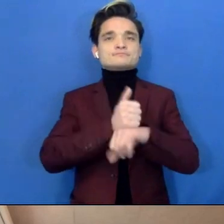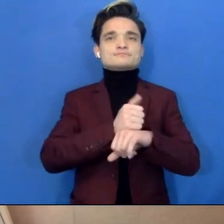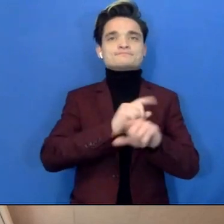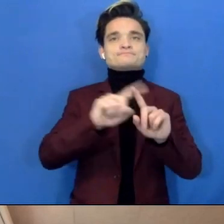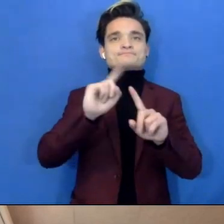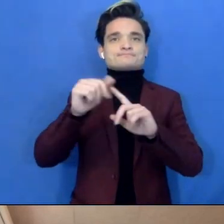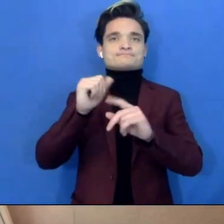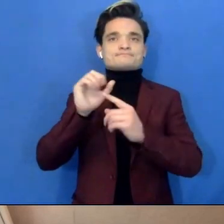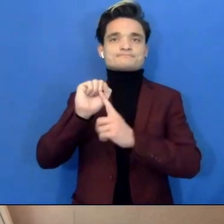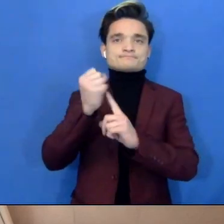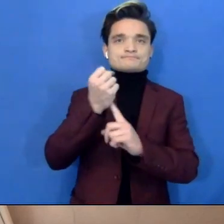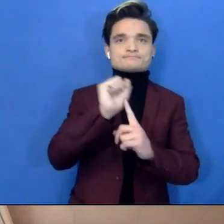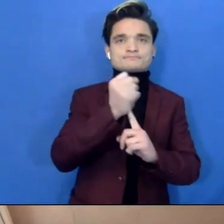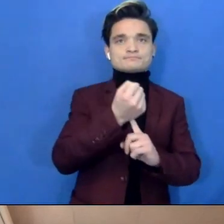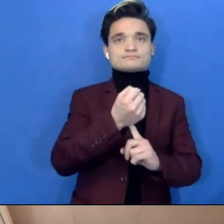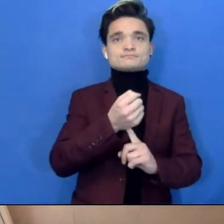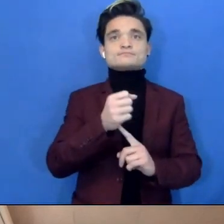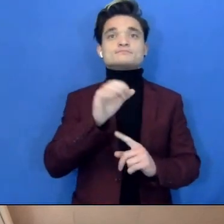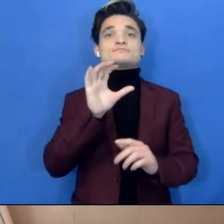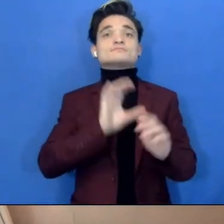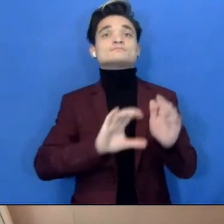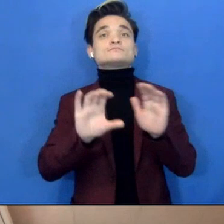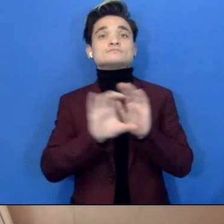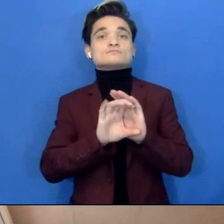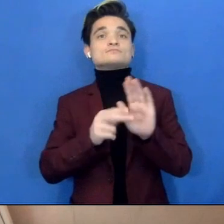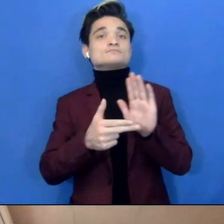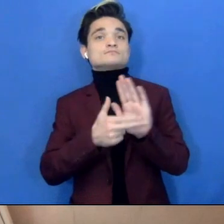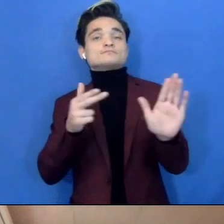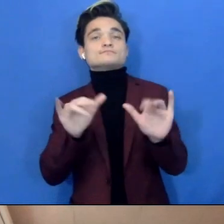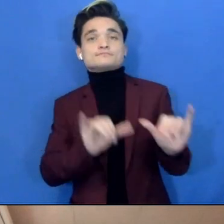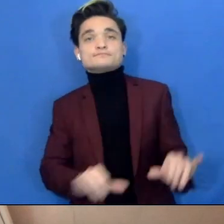use. So, so Felipe,